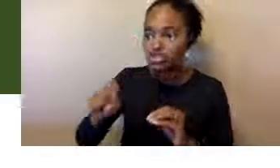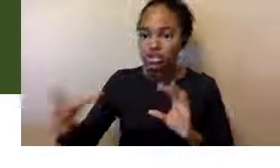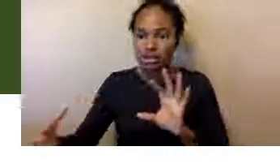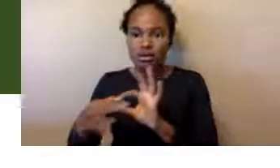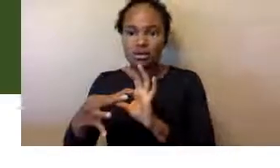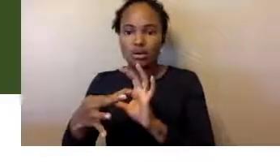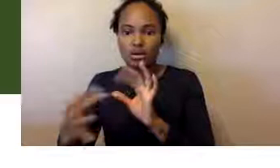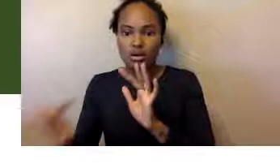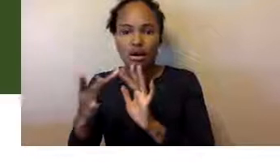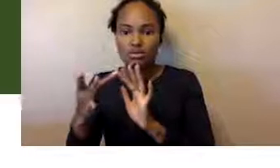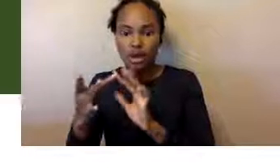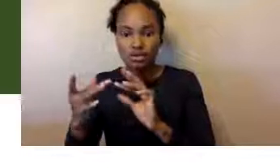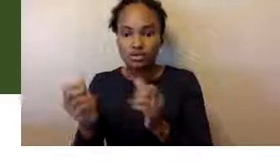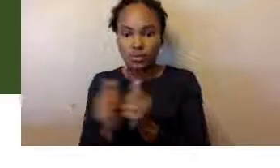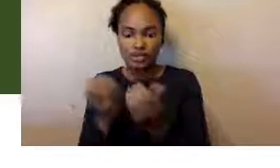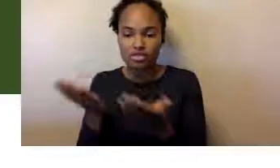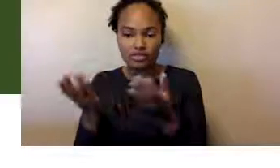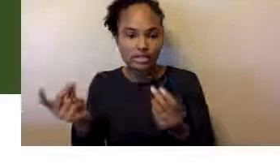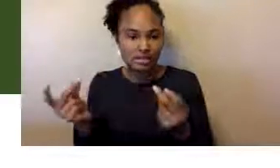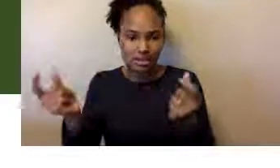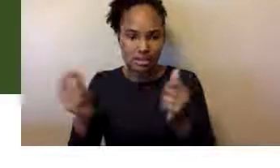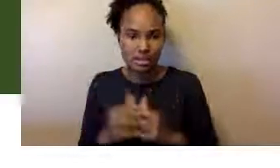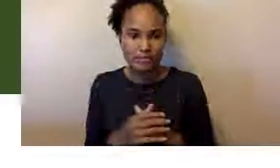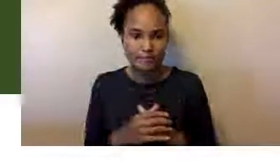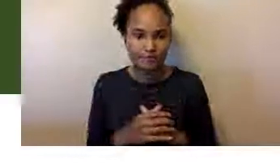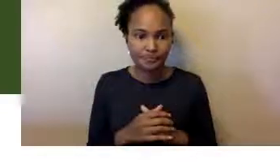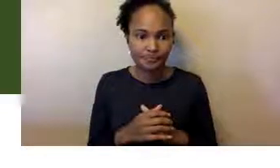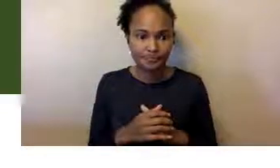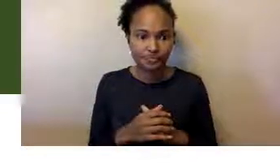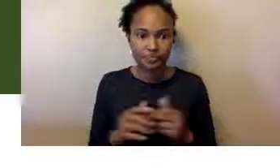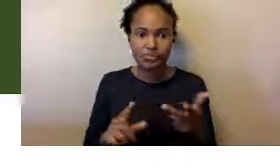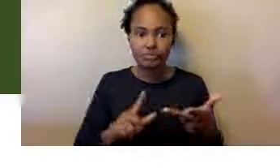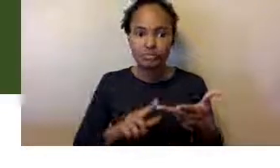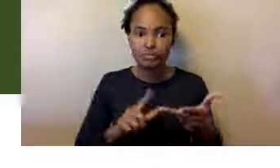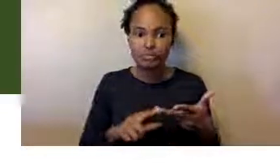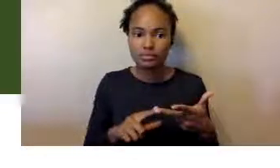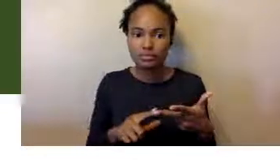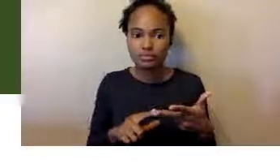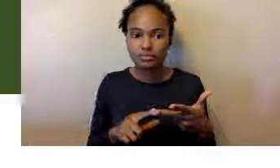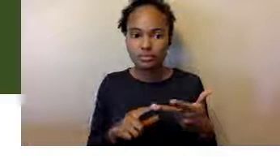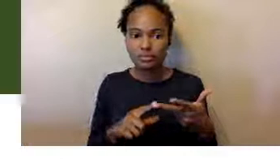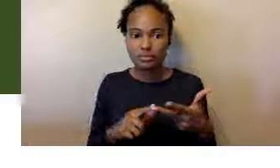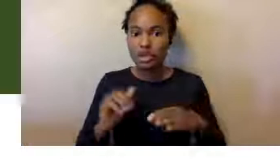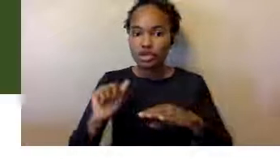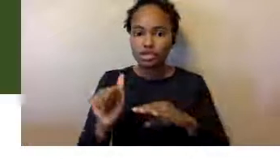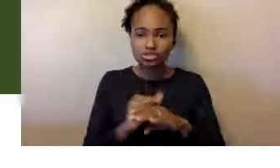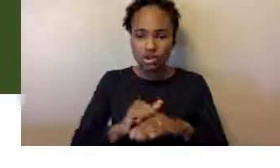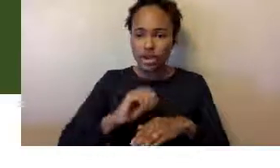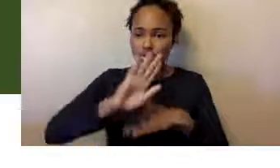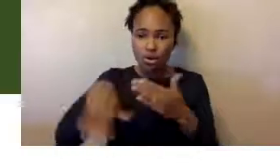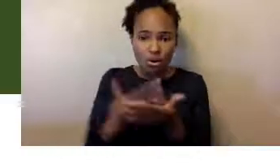Train all staff involved in mobile crisis intervention, including but not limited to dispatch teams